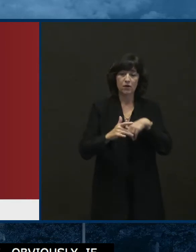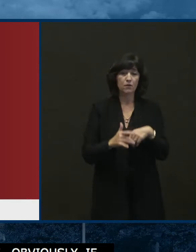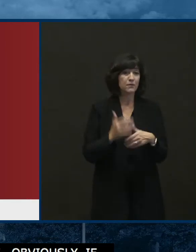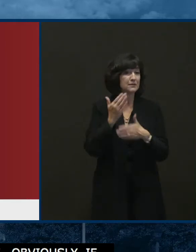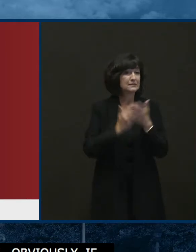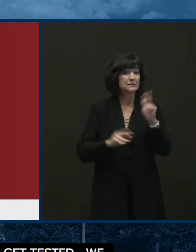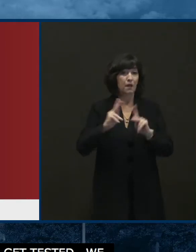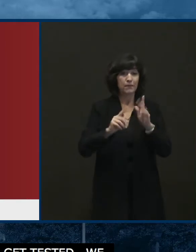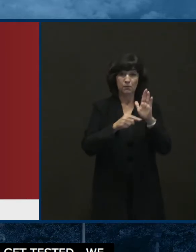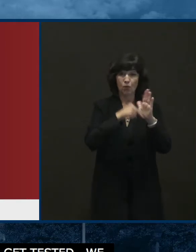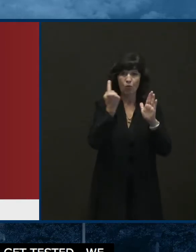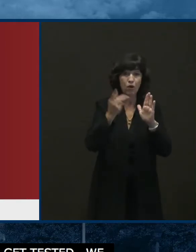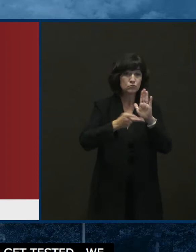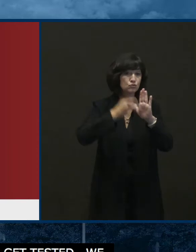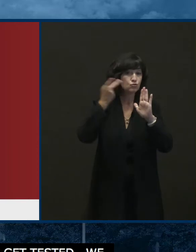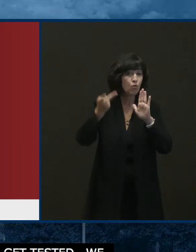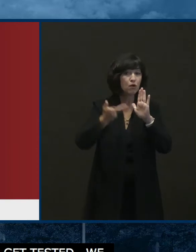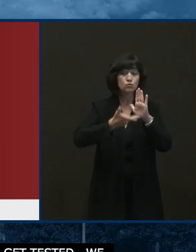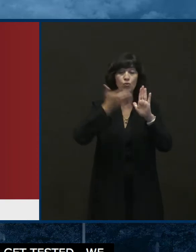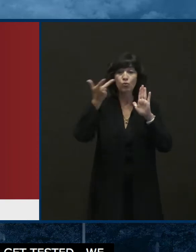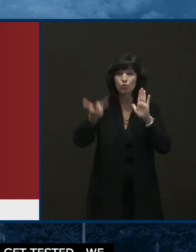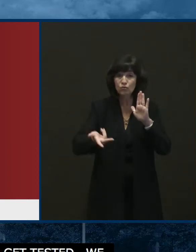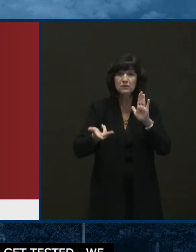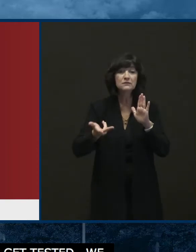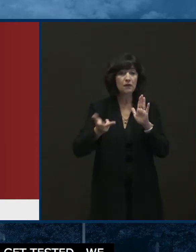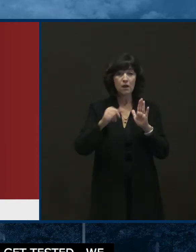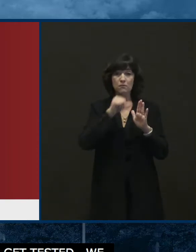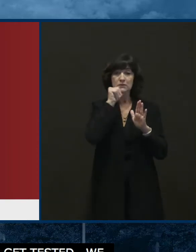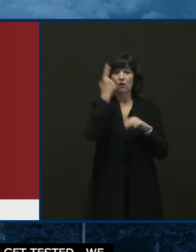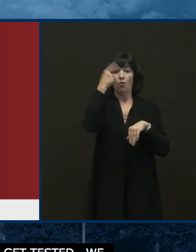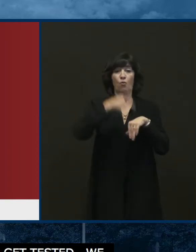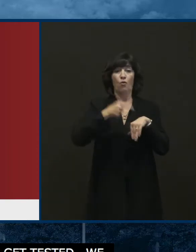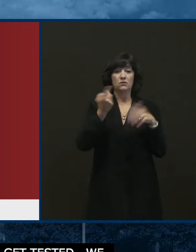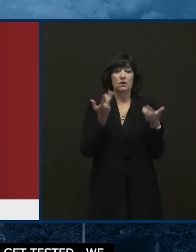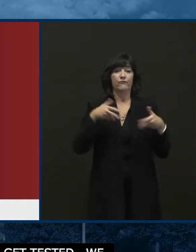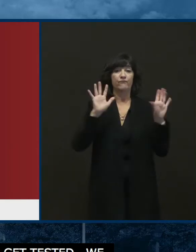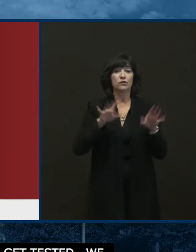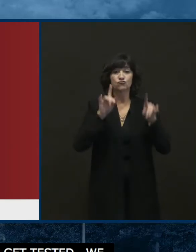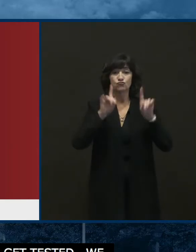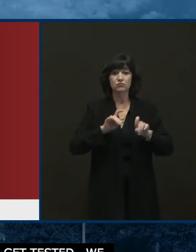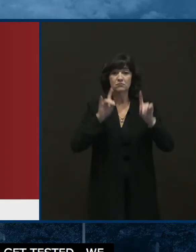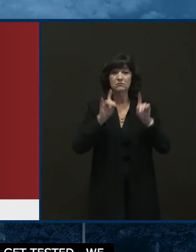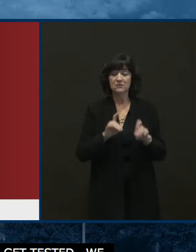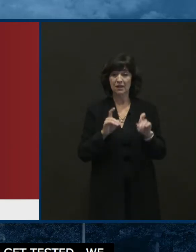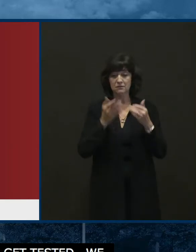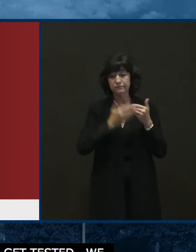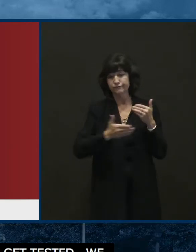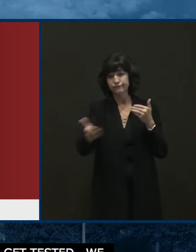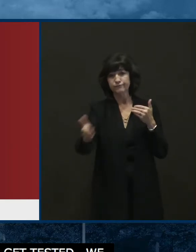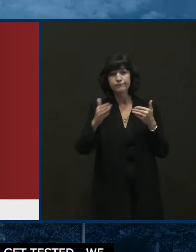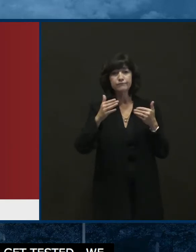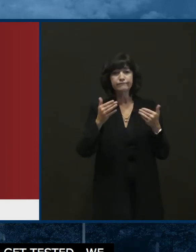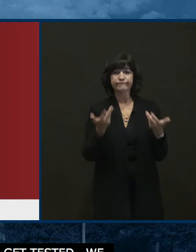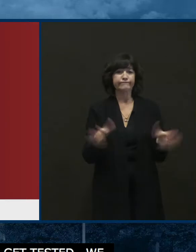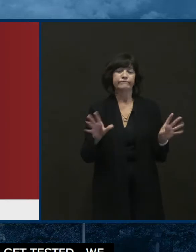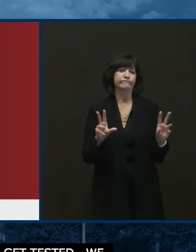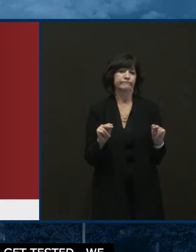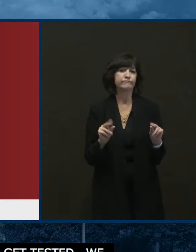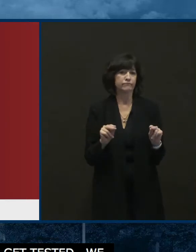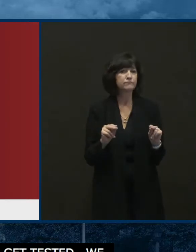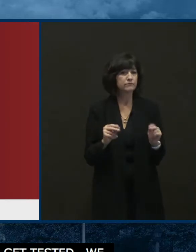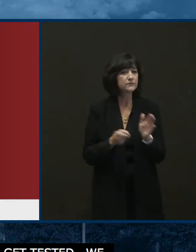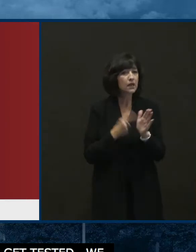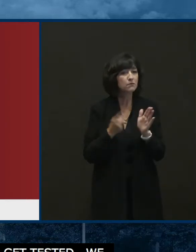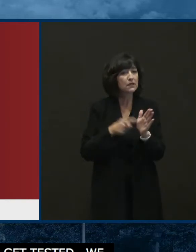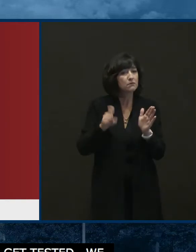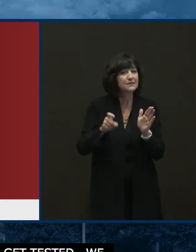times, and we'll continue to do that as we manage the spread of the virus here in our state and try to come up with